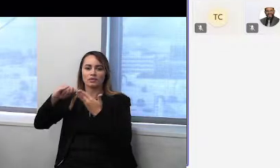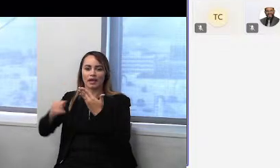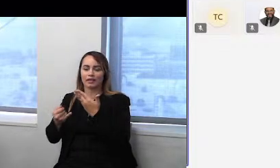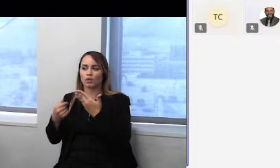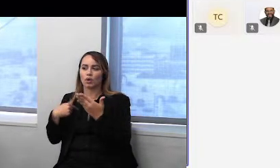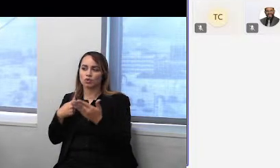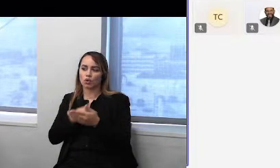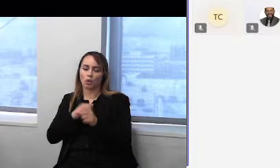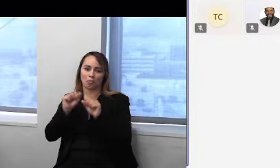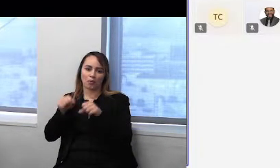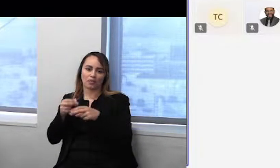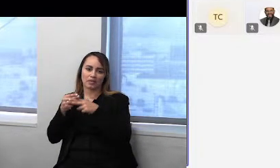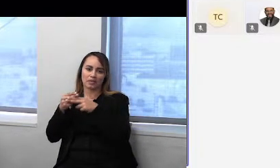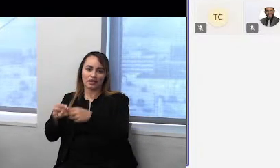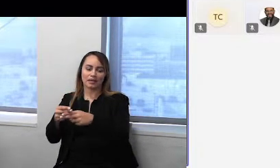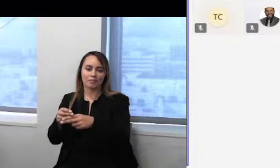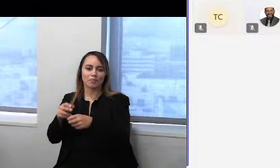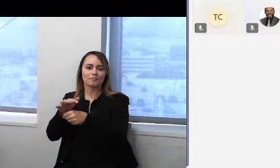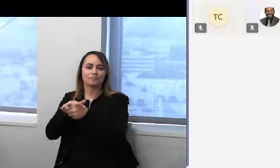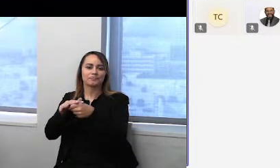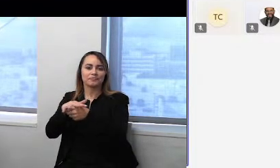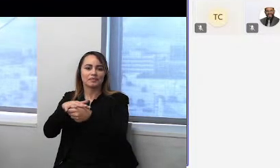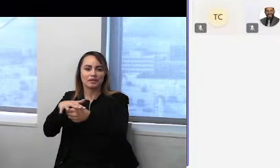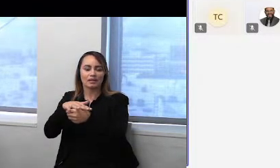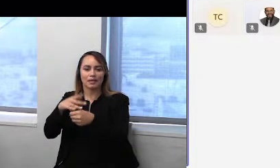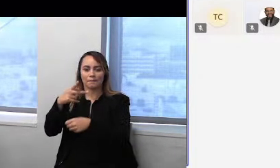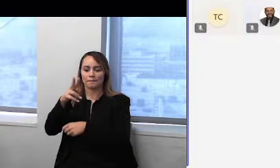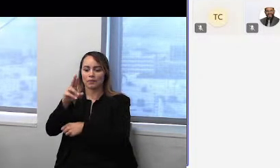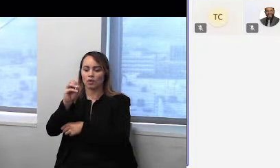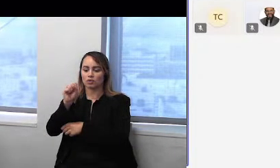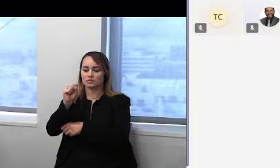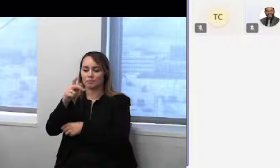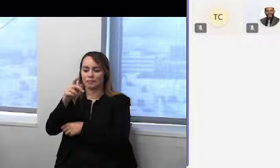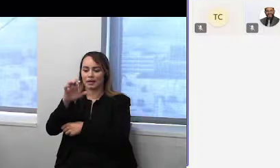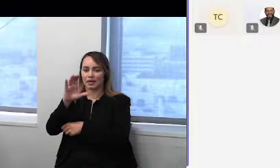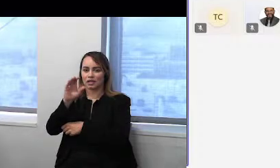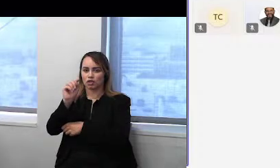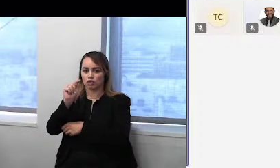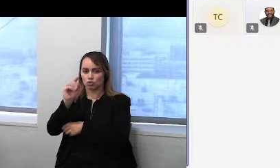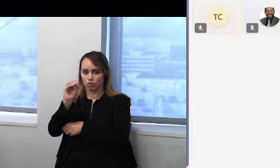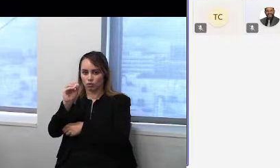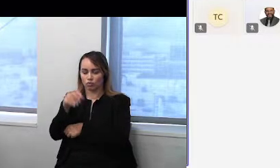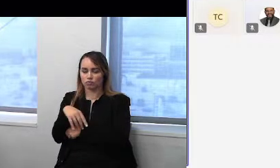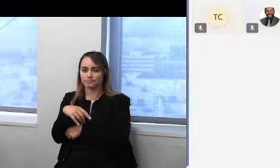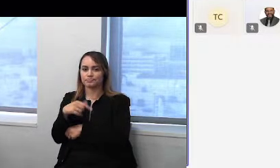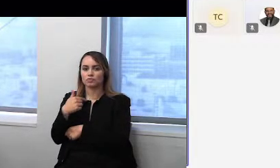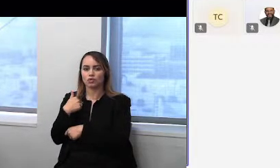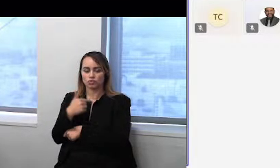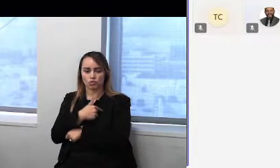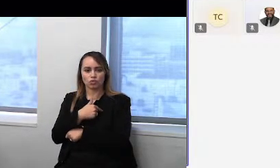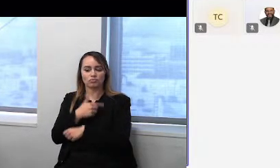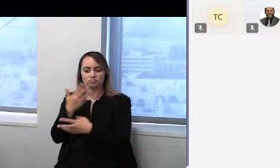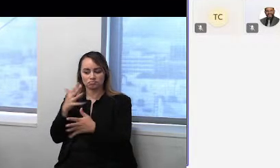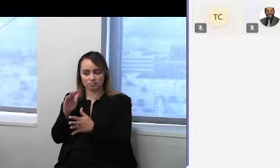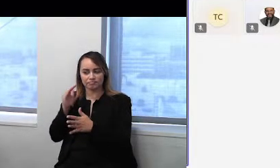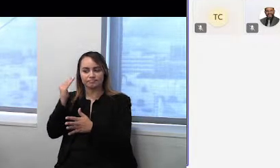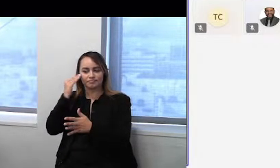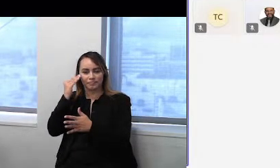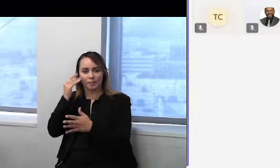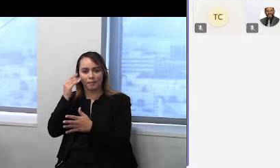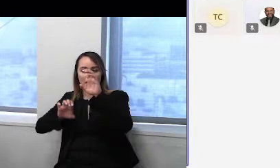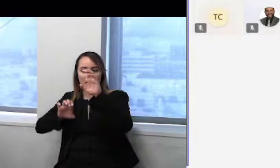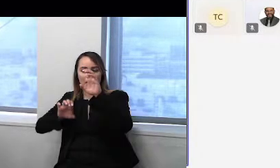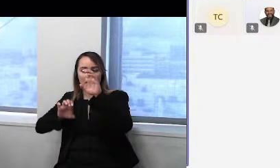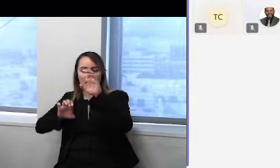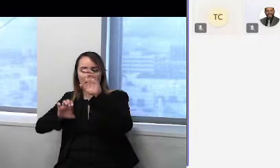prospective spaces that we have considered for evaluation. But from actual determining what are the needs of the system, the ones with the